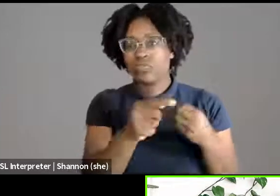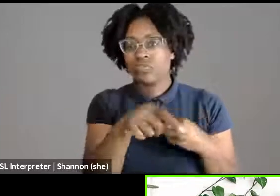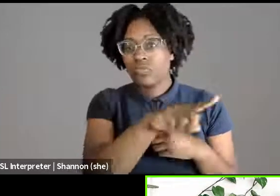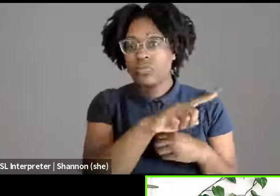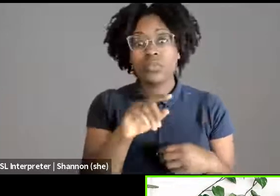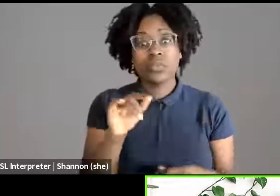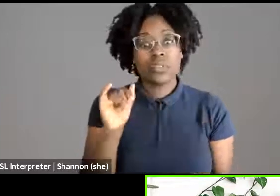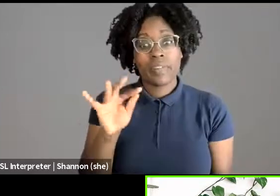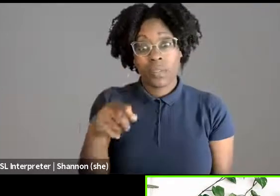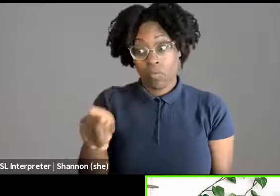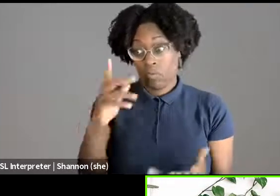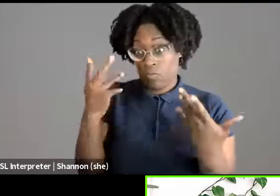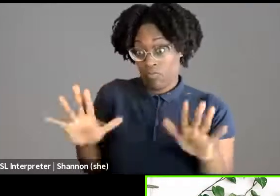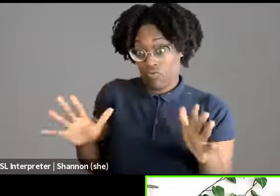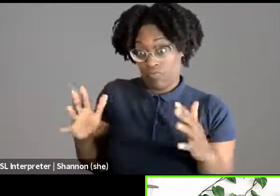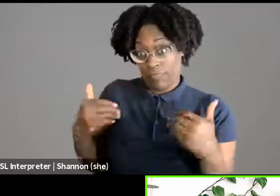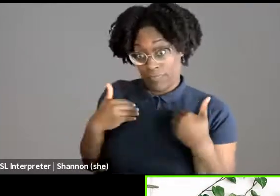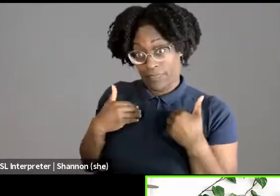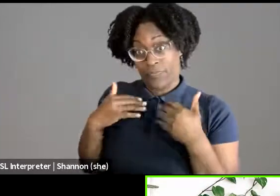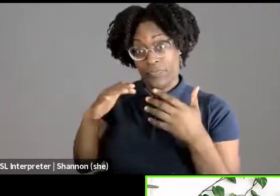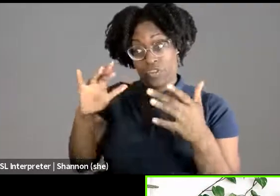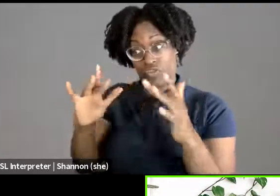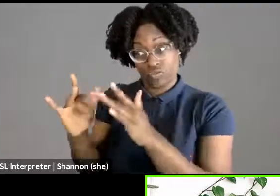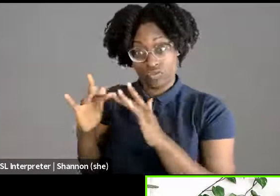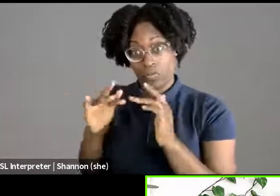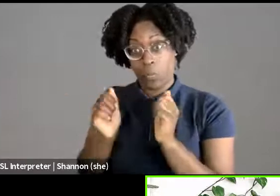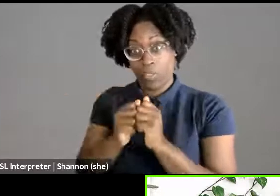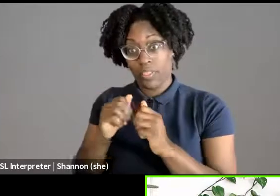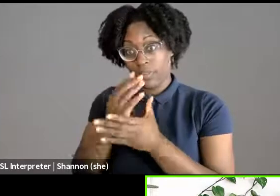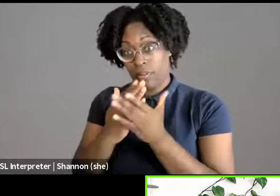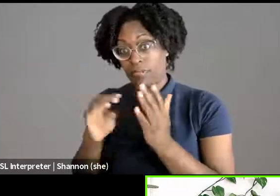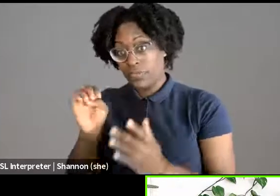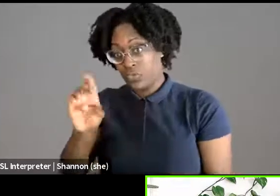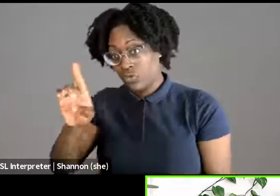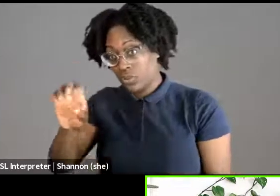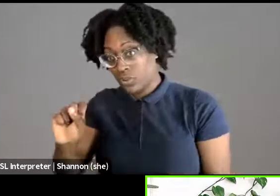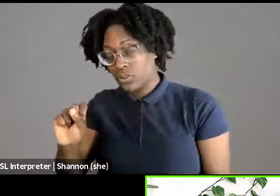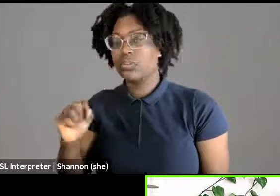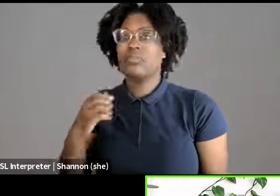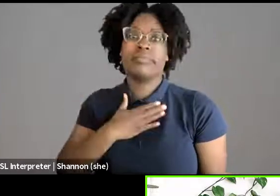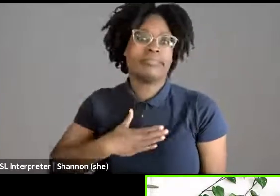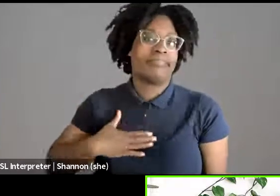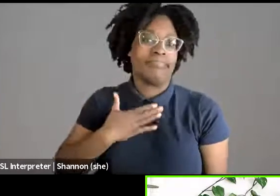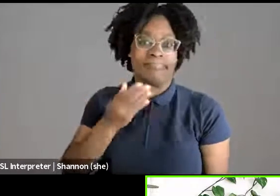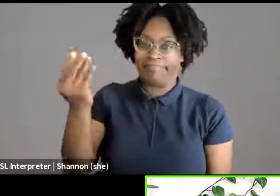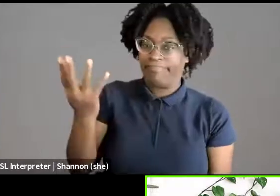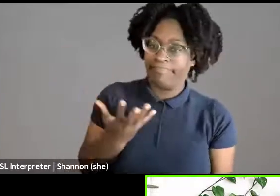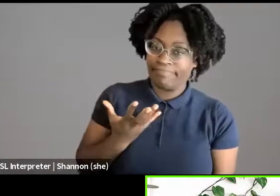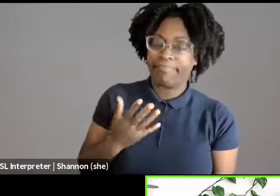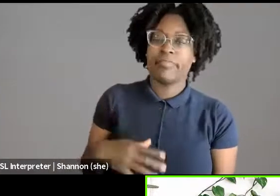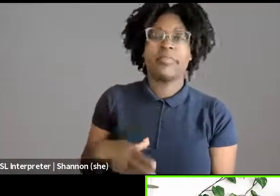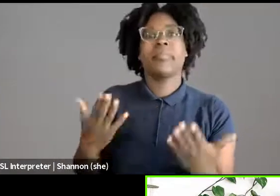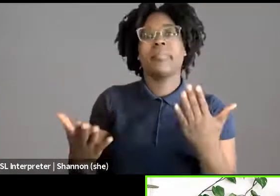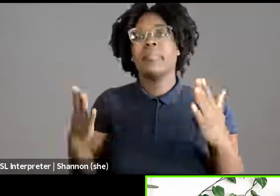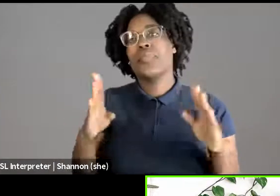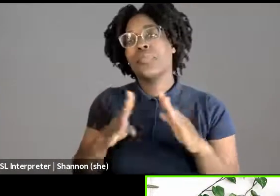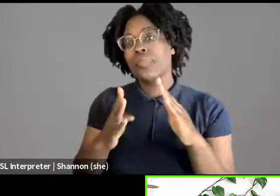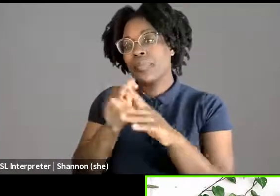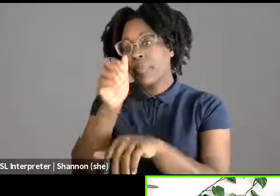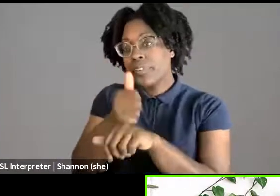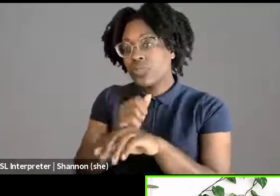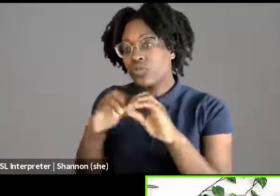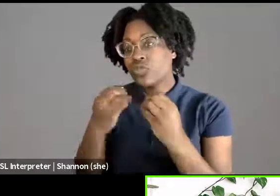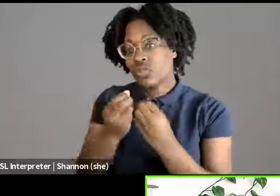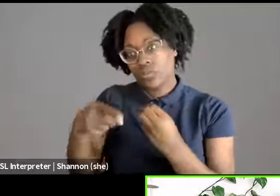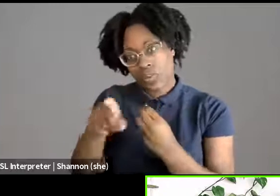there, either folks that you've already supported in your work or community-based organizations that you're looking to